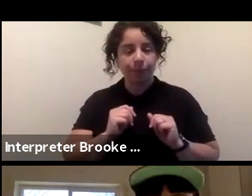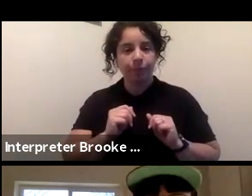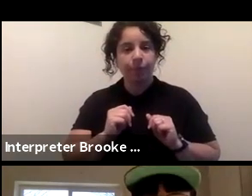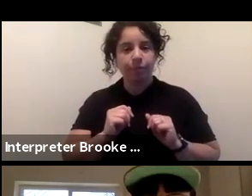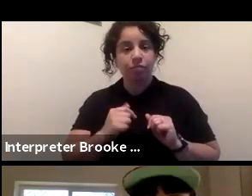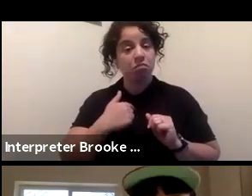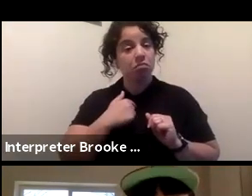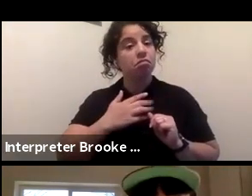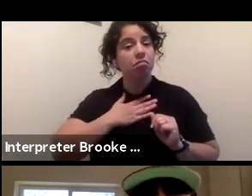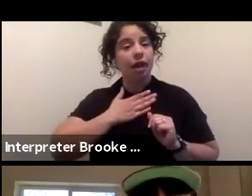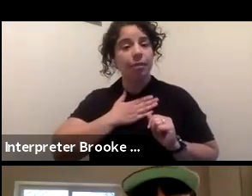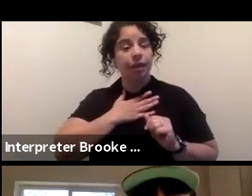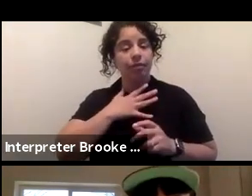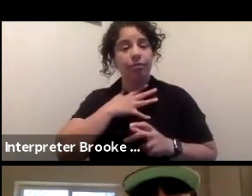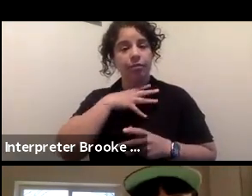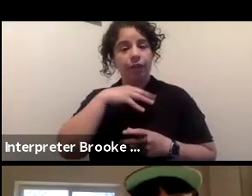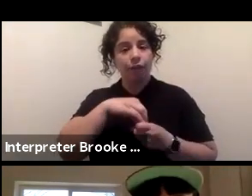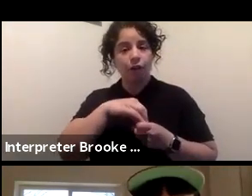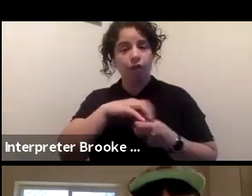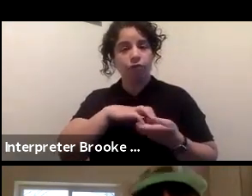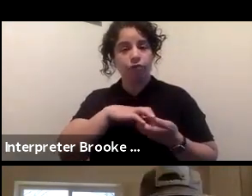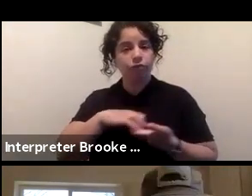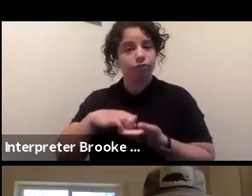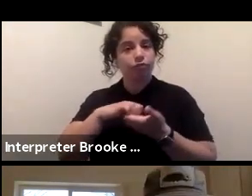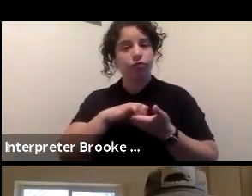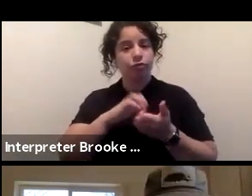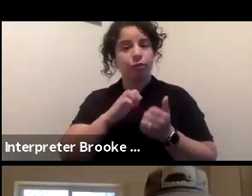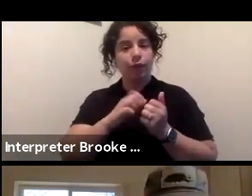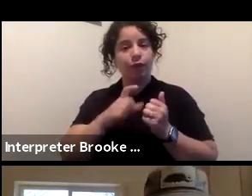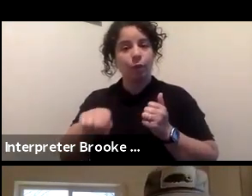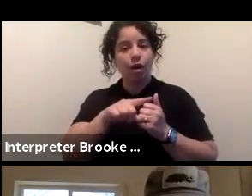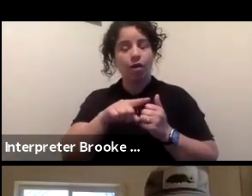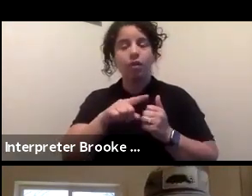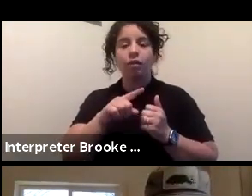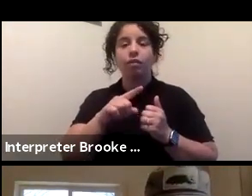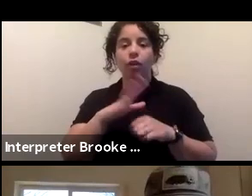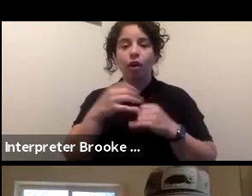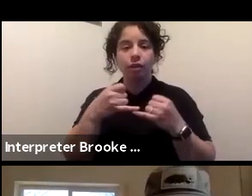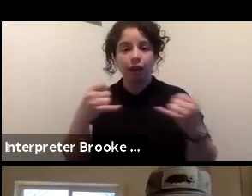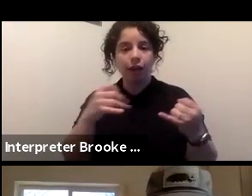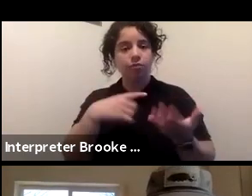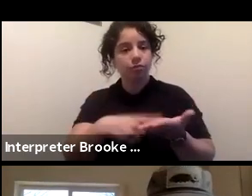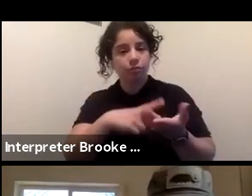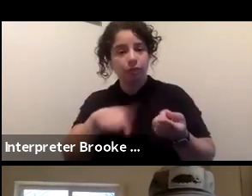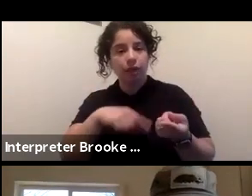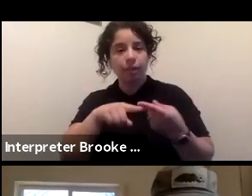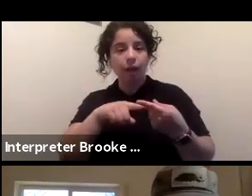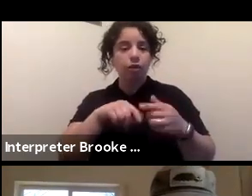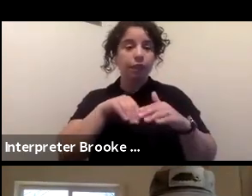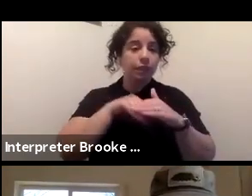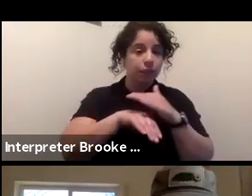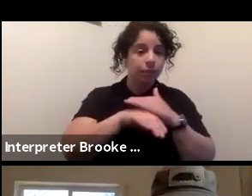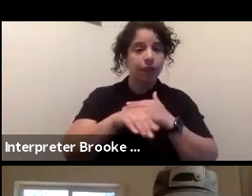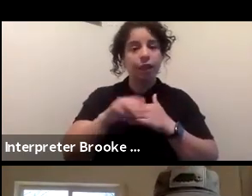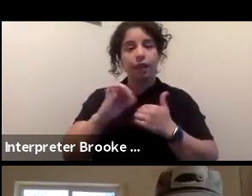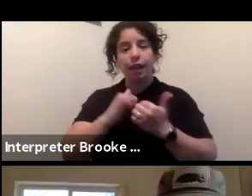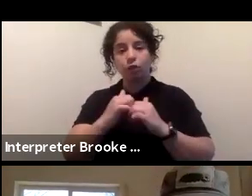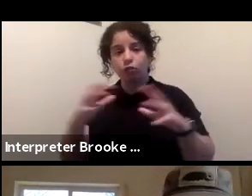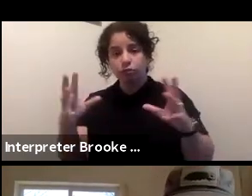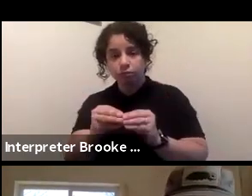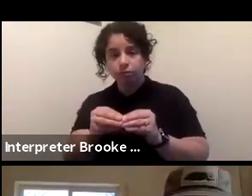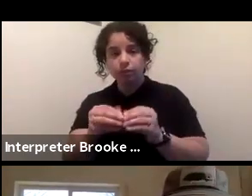I'm happy to be able to gather in this way and talk about accessibility and meeting together and acknowledging